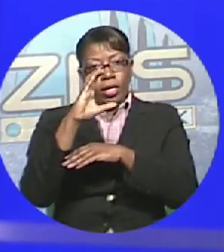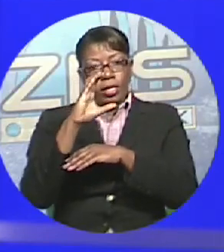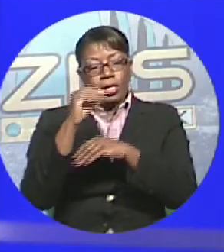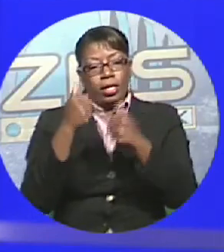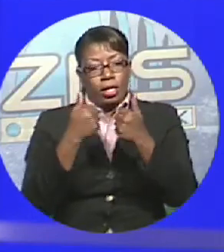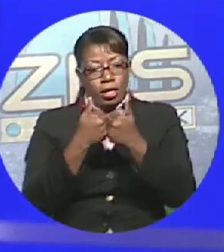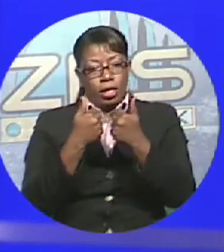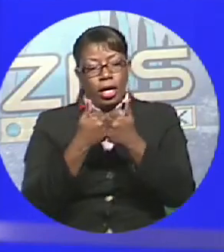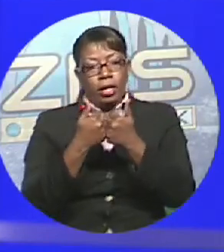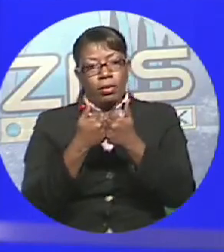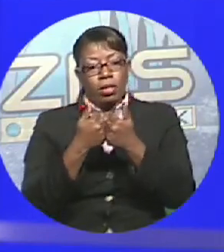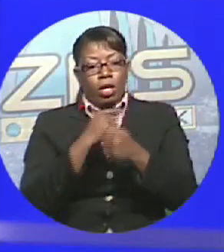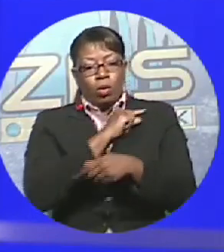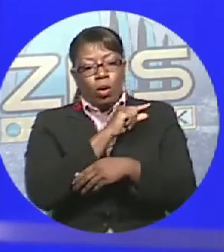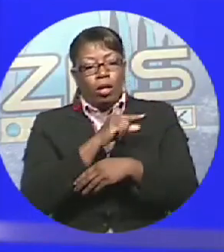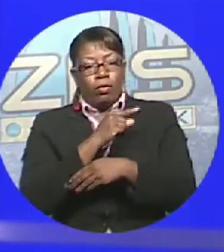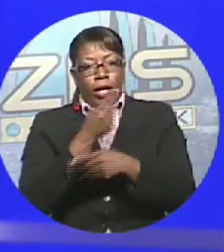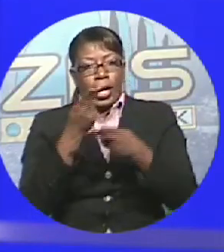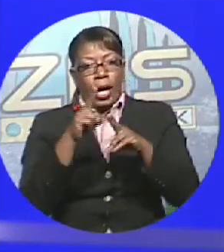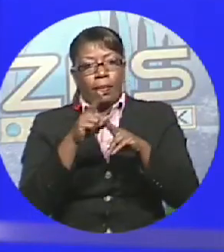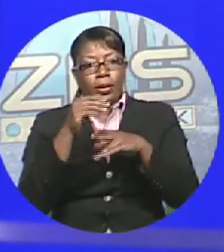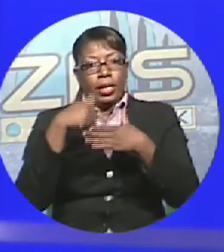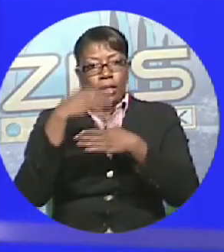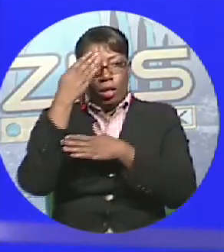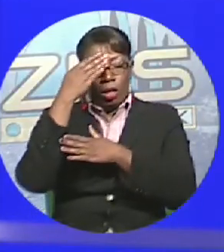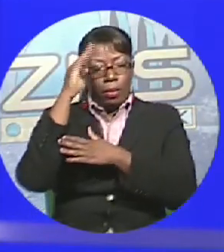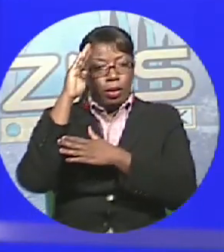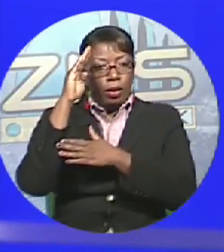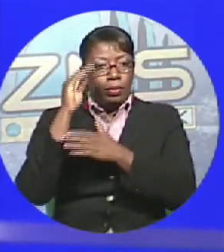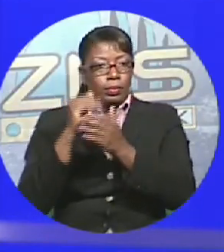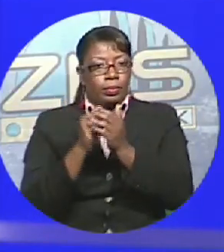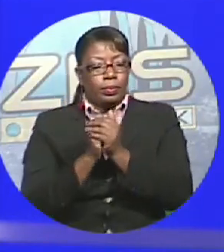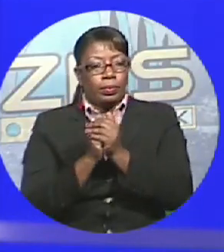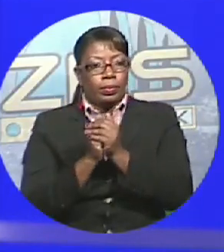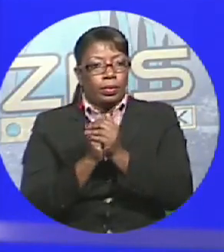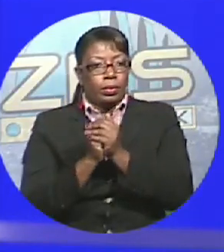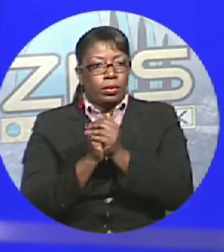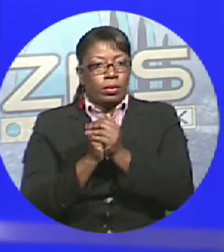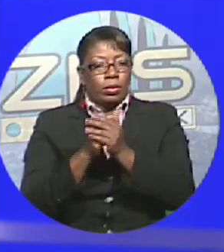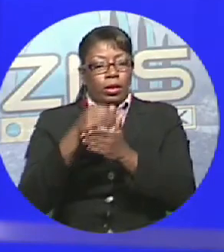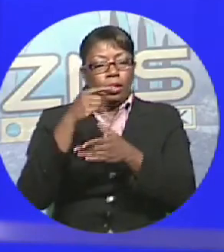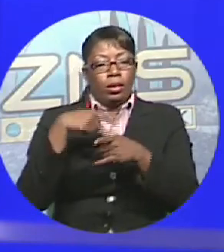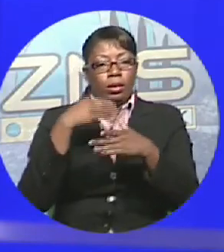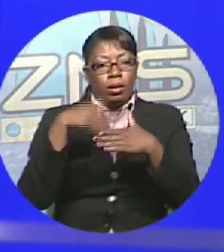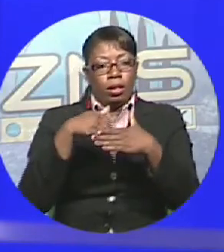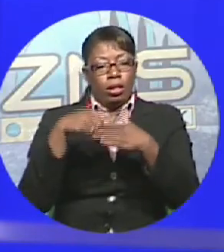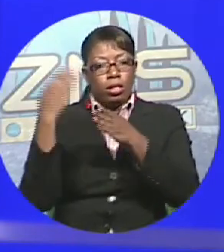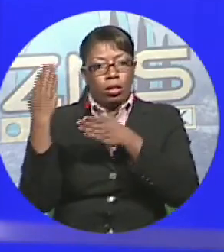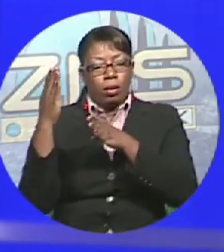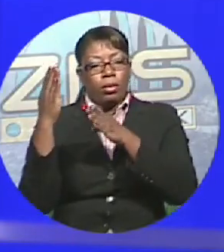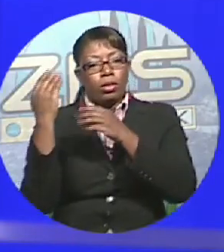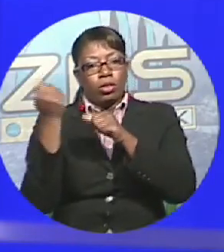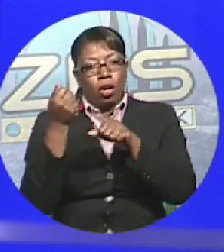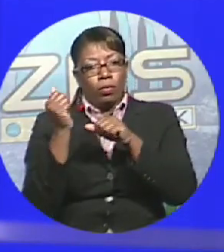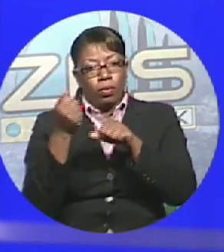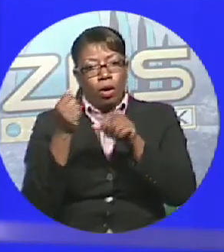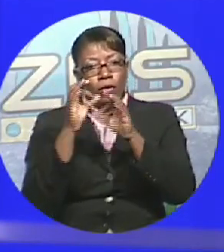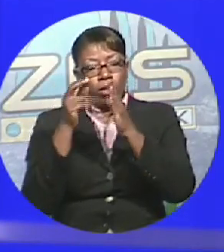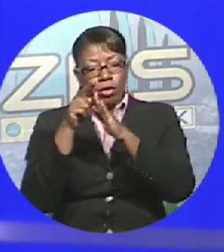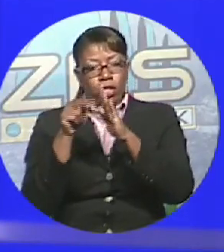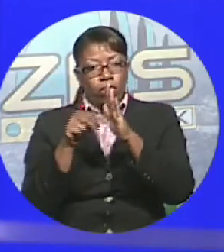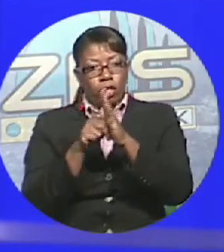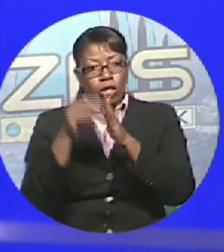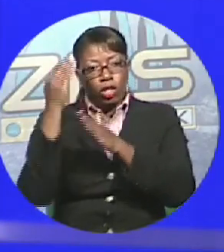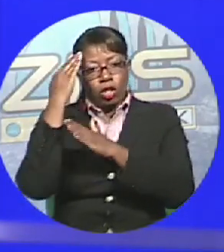which gets underway on Friday in Cali, Colombia. Romel Fish Knowles is a former president in the Bahamas Softball Federation, so he is